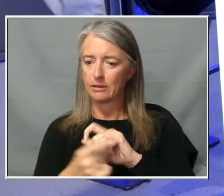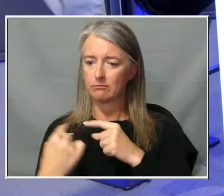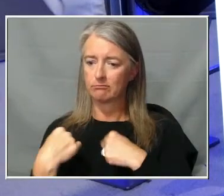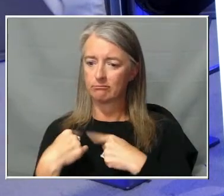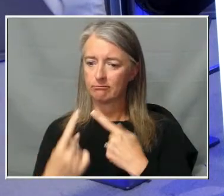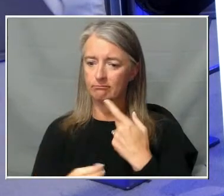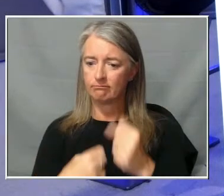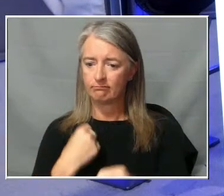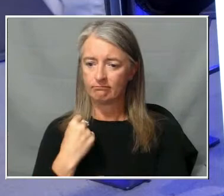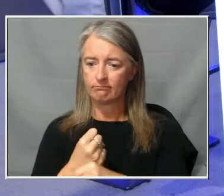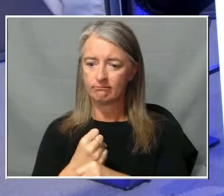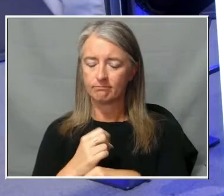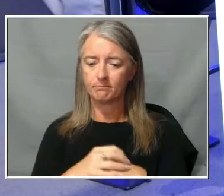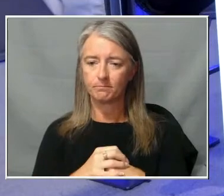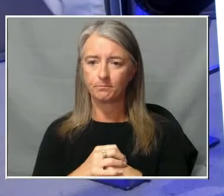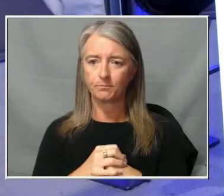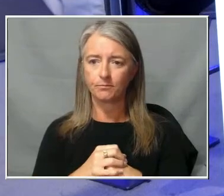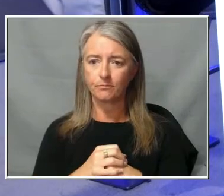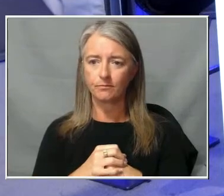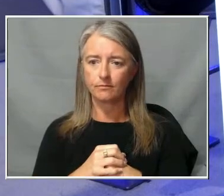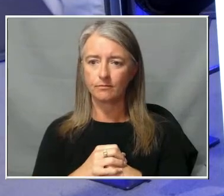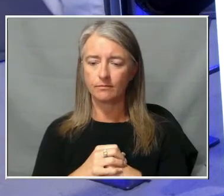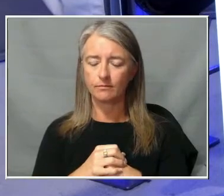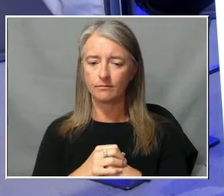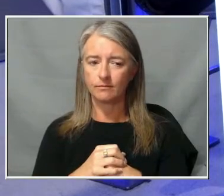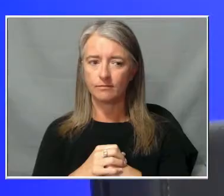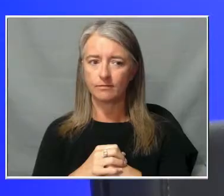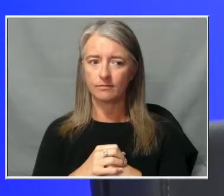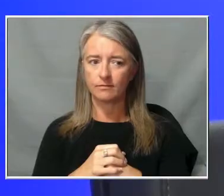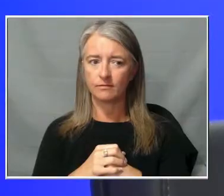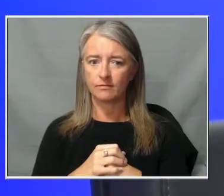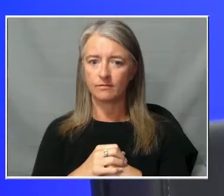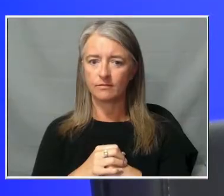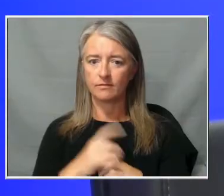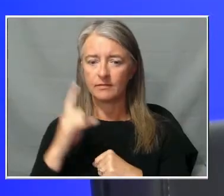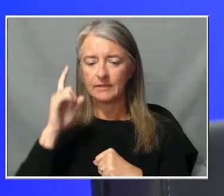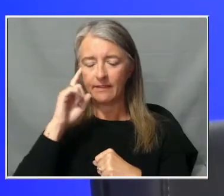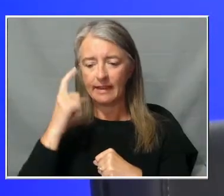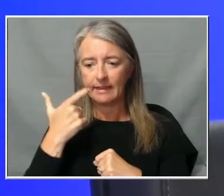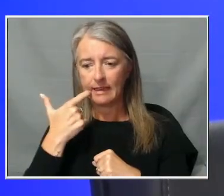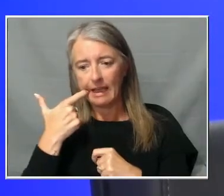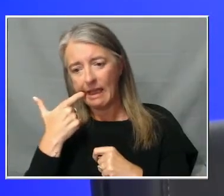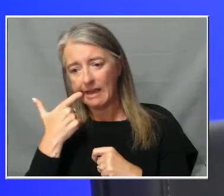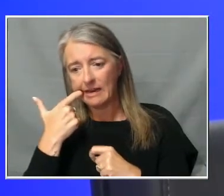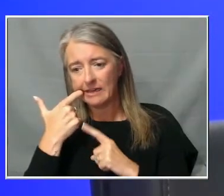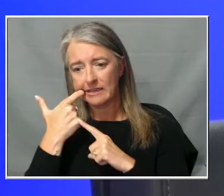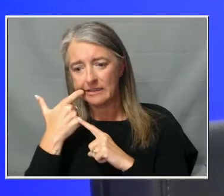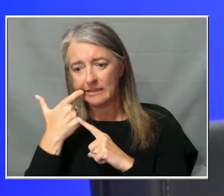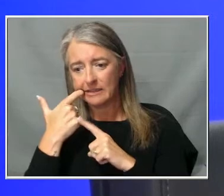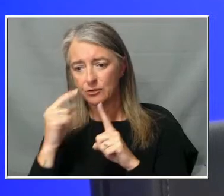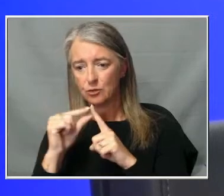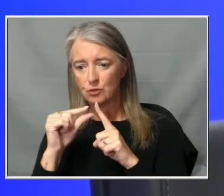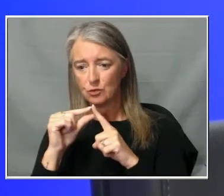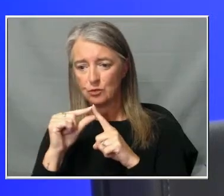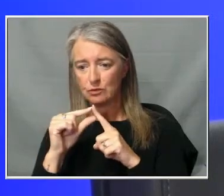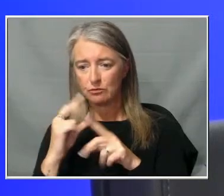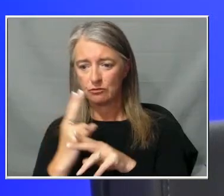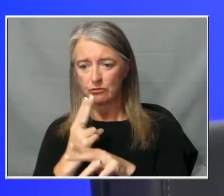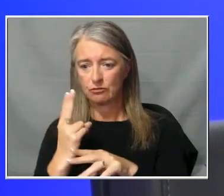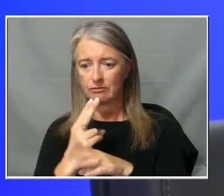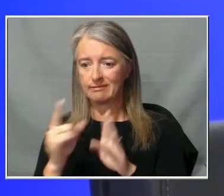of drugs and alcohol? I think addict has been a word that has been used for a long time, and it has